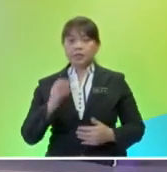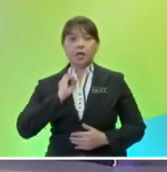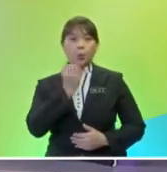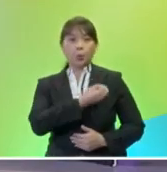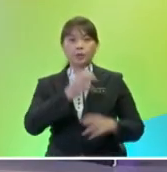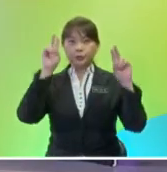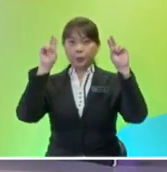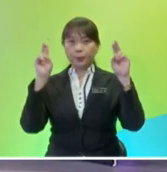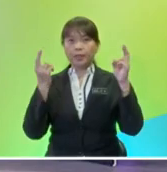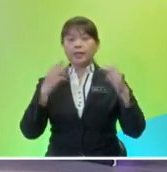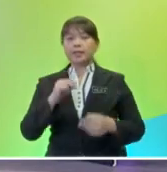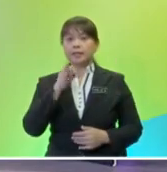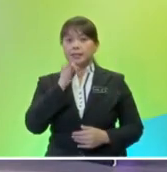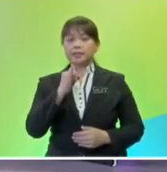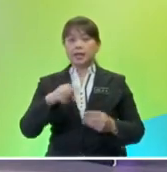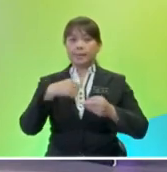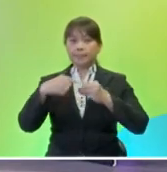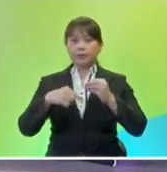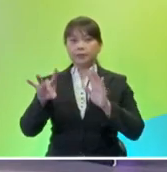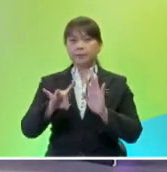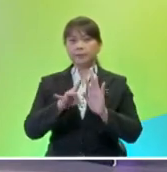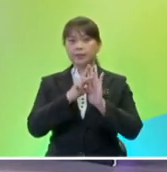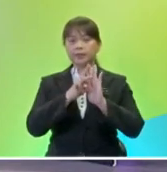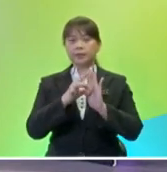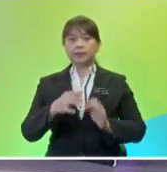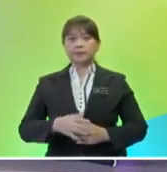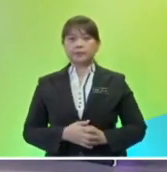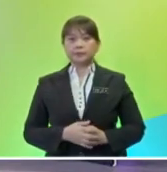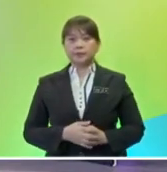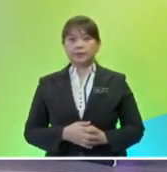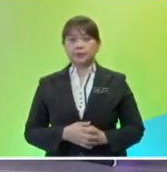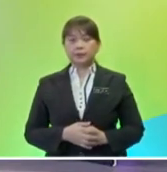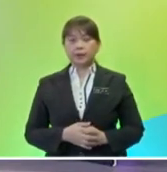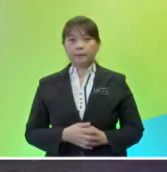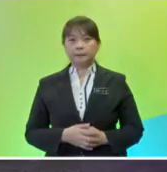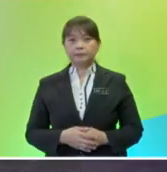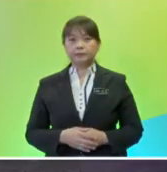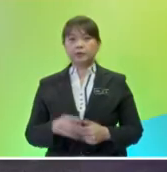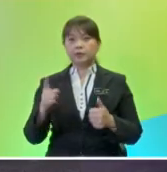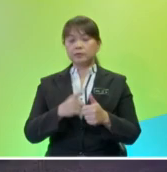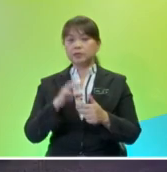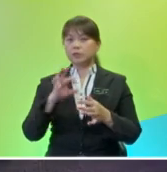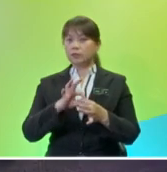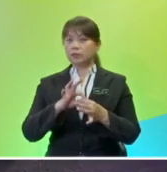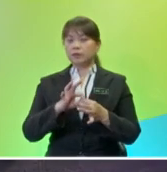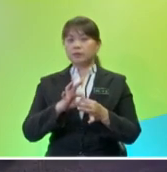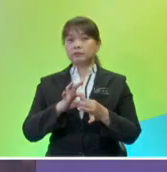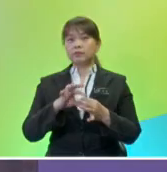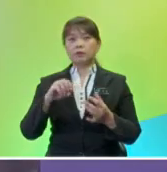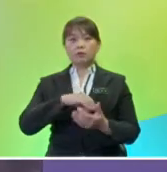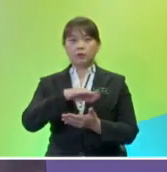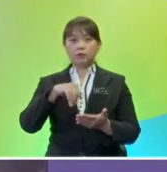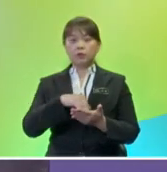about magnets, what about magnets are we going to be discovering today? Okay, so first of all, we are going to learn about the